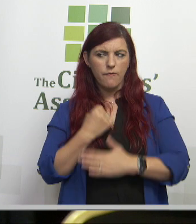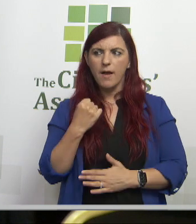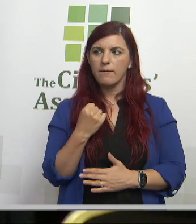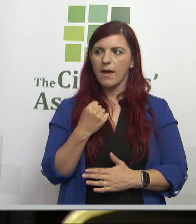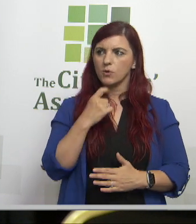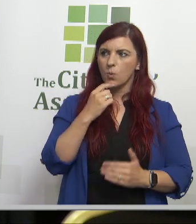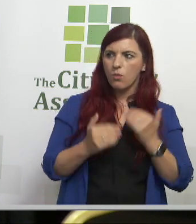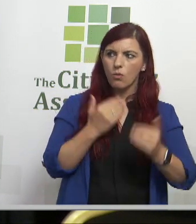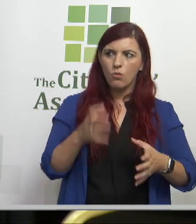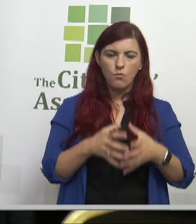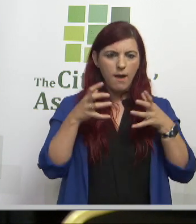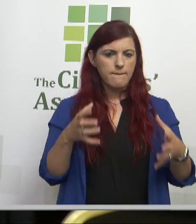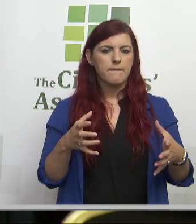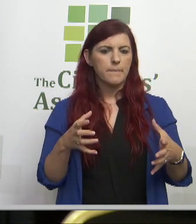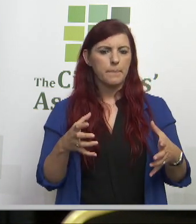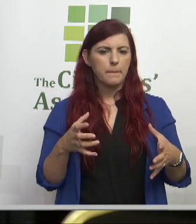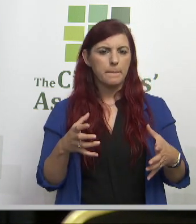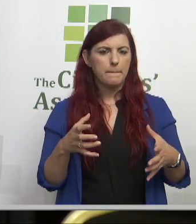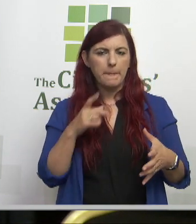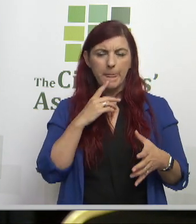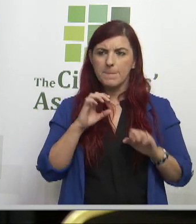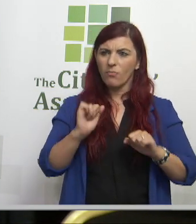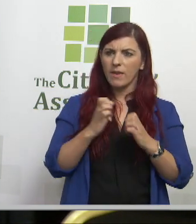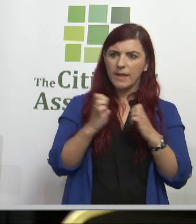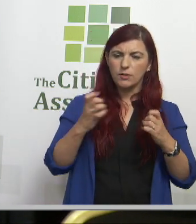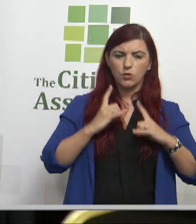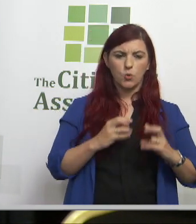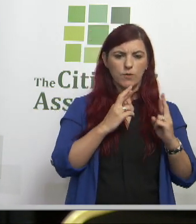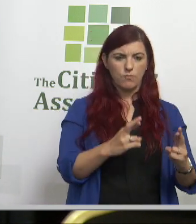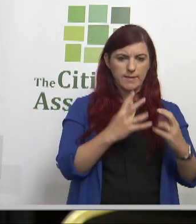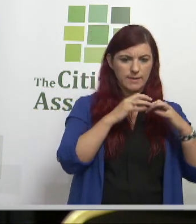to thrive? And the new Human Rights Convention that believes that